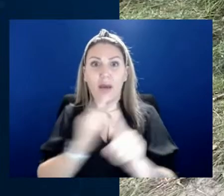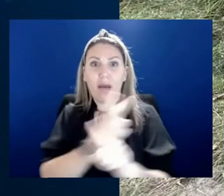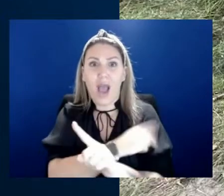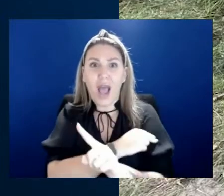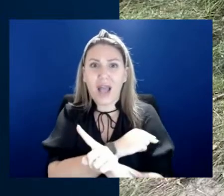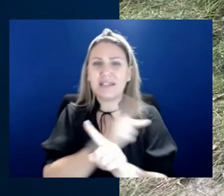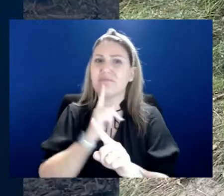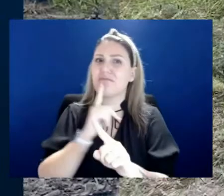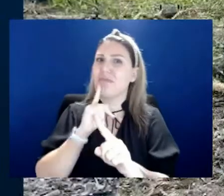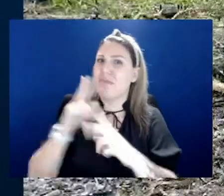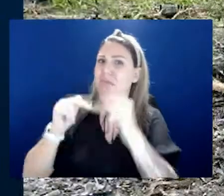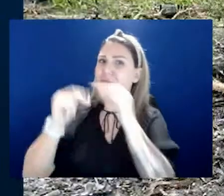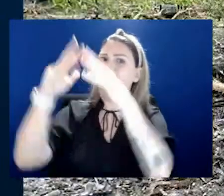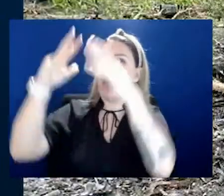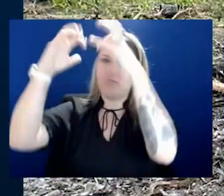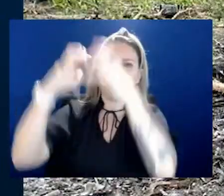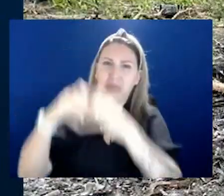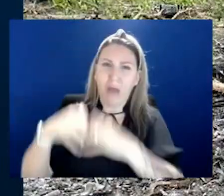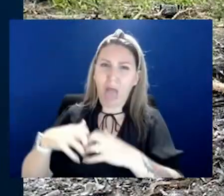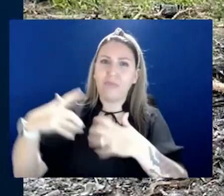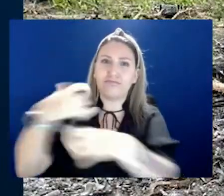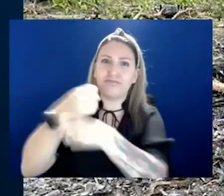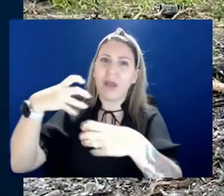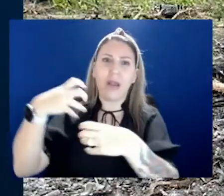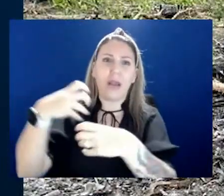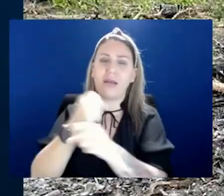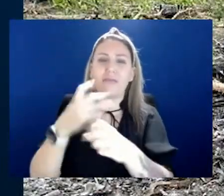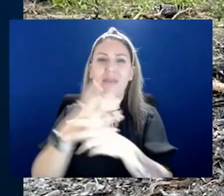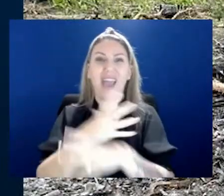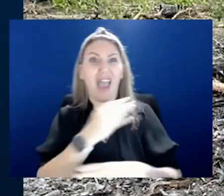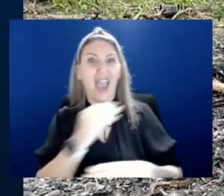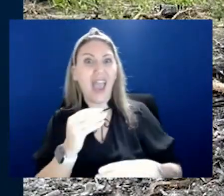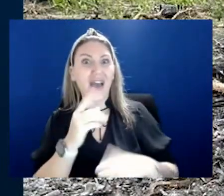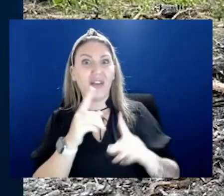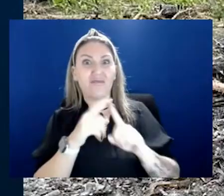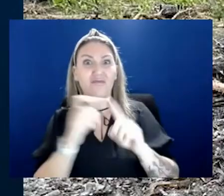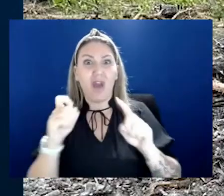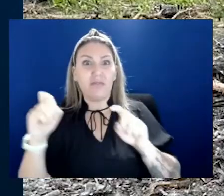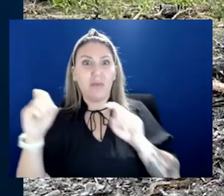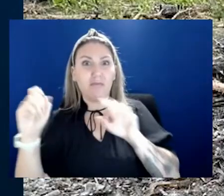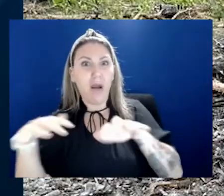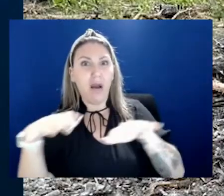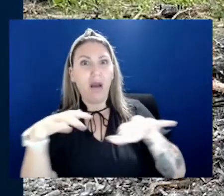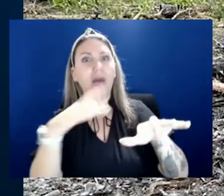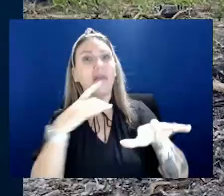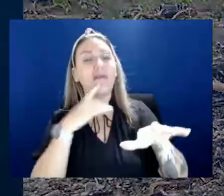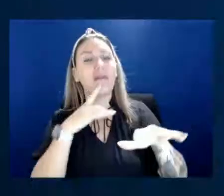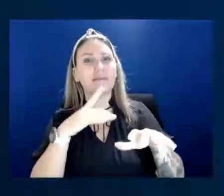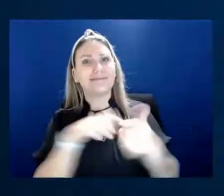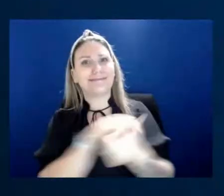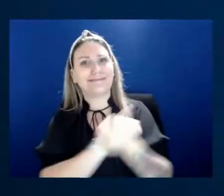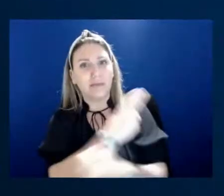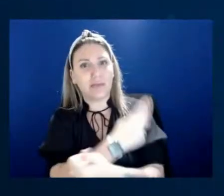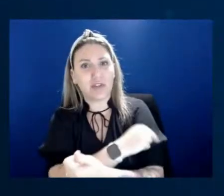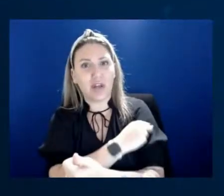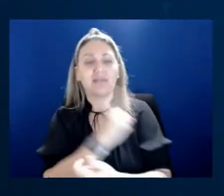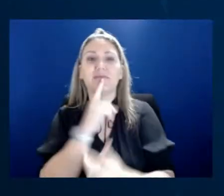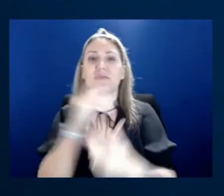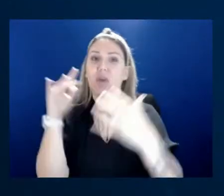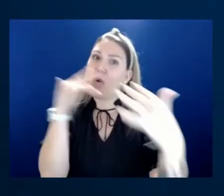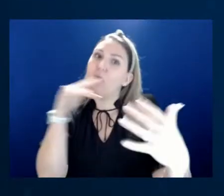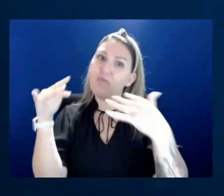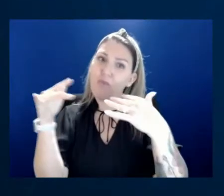the shock waves alone damaged the hospital. So it is a war situation. It's a combat zone.